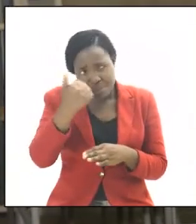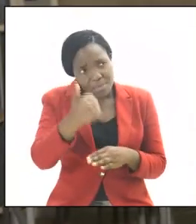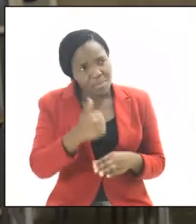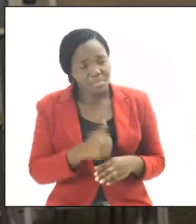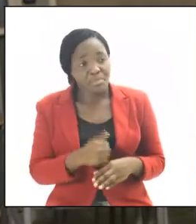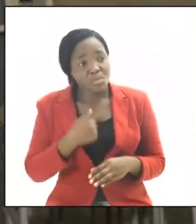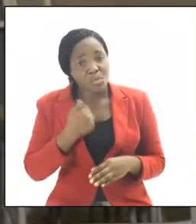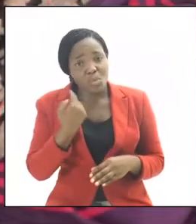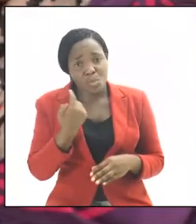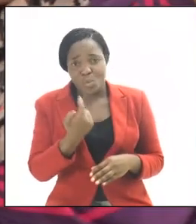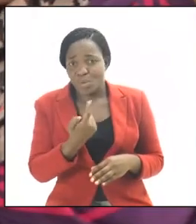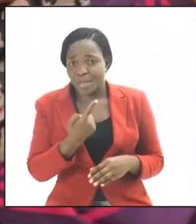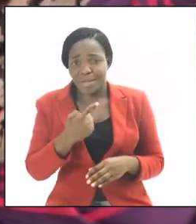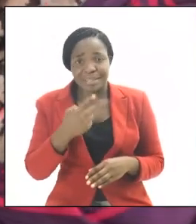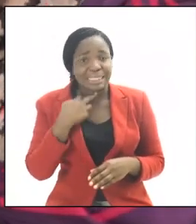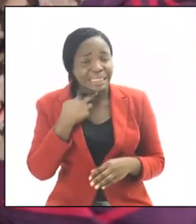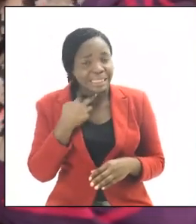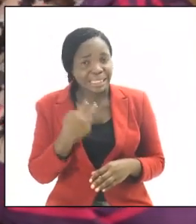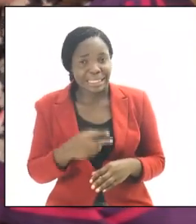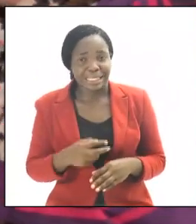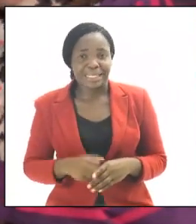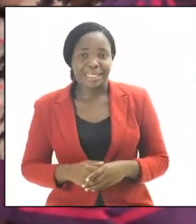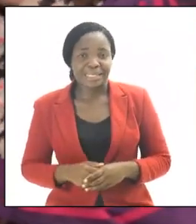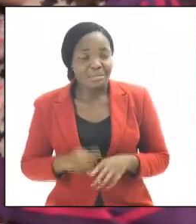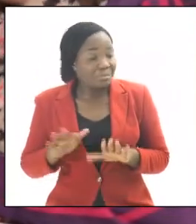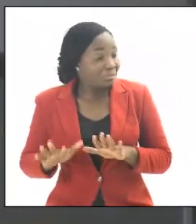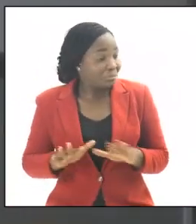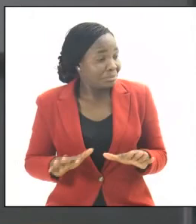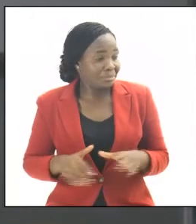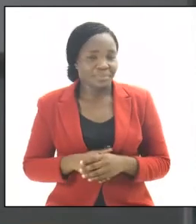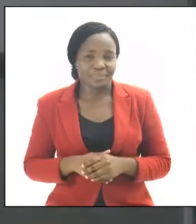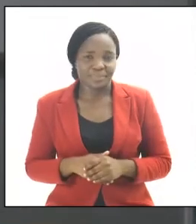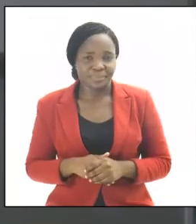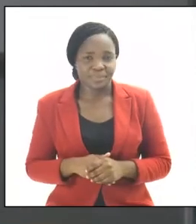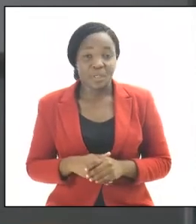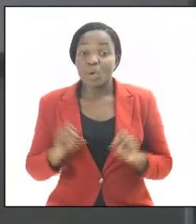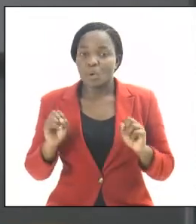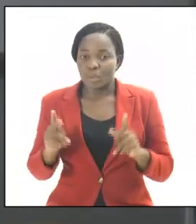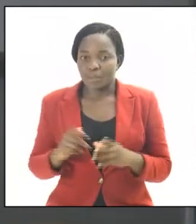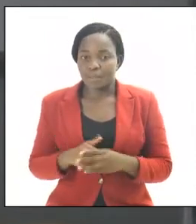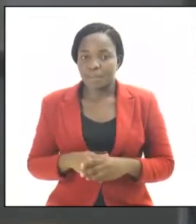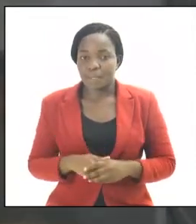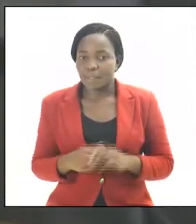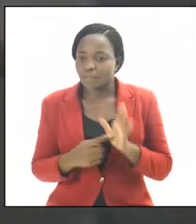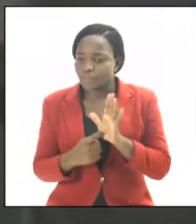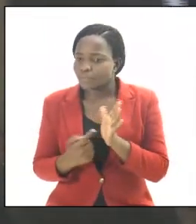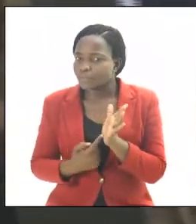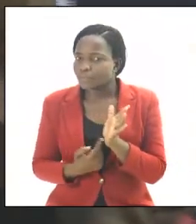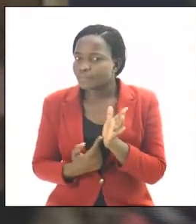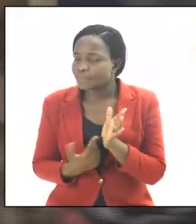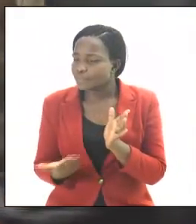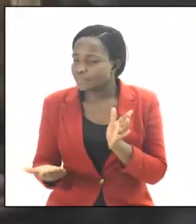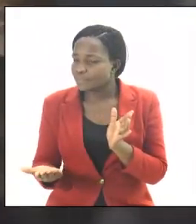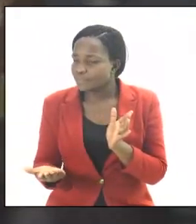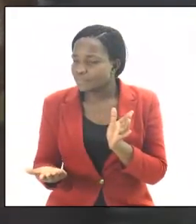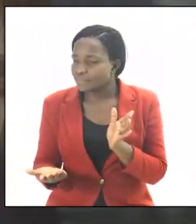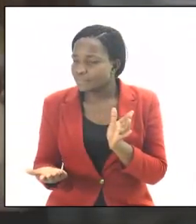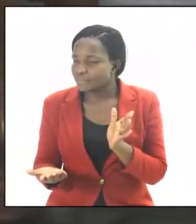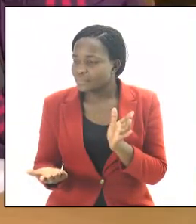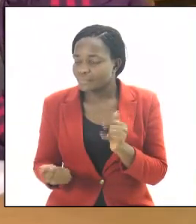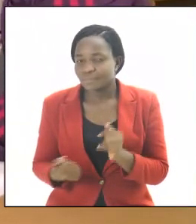only on our second one now, and we're struggling. Okay, show me.